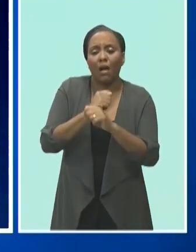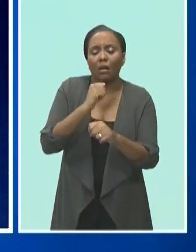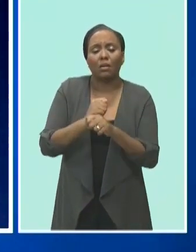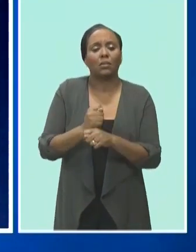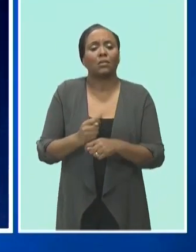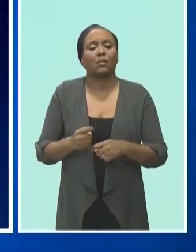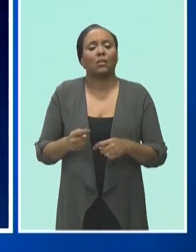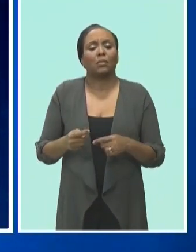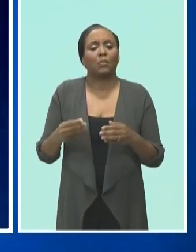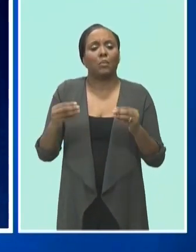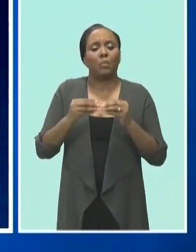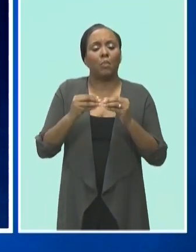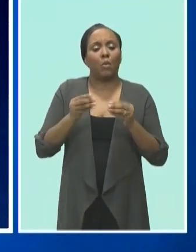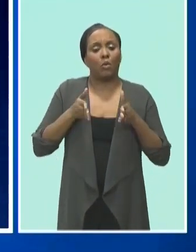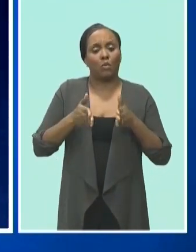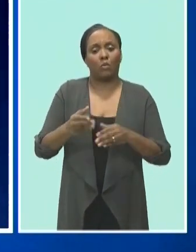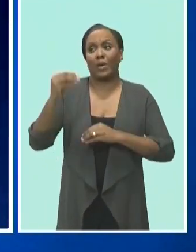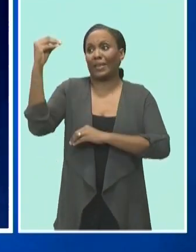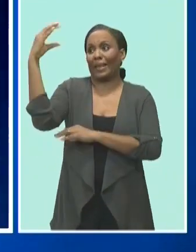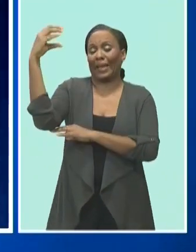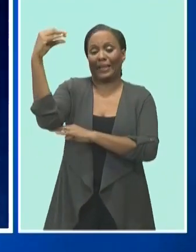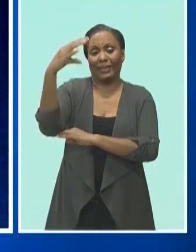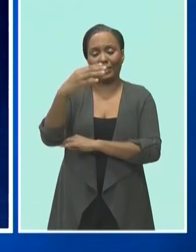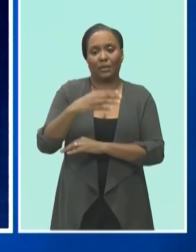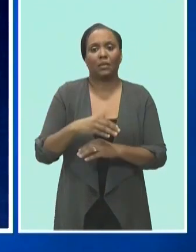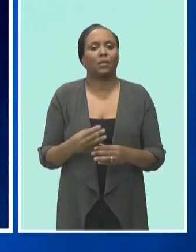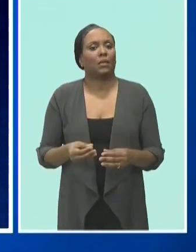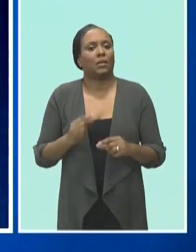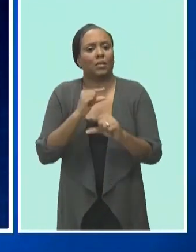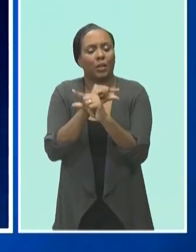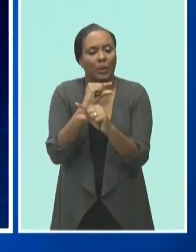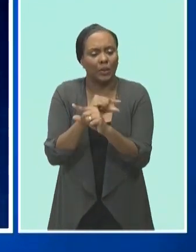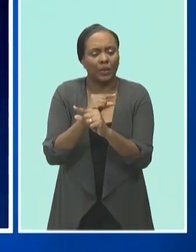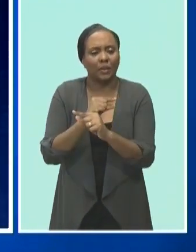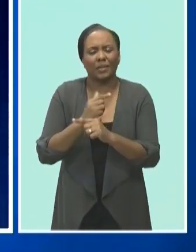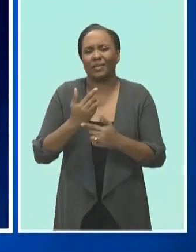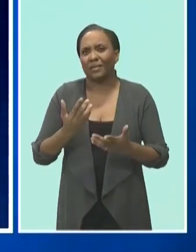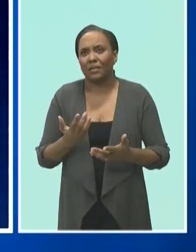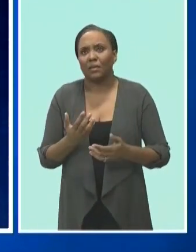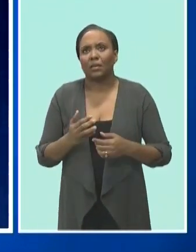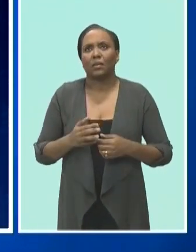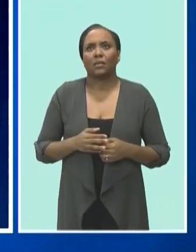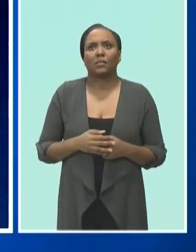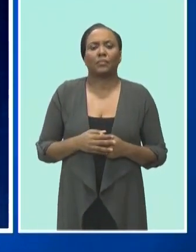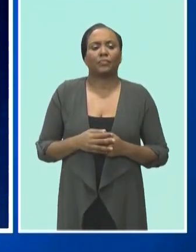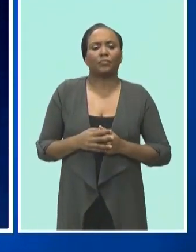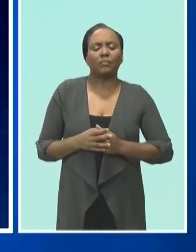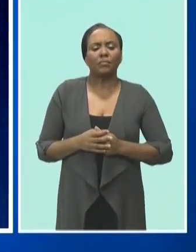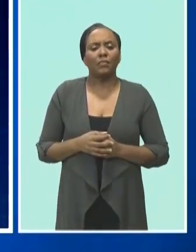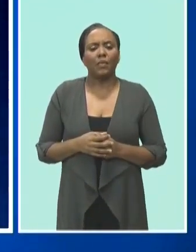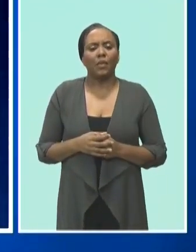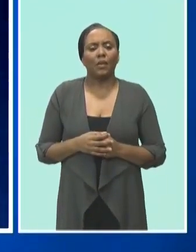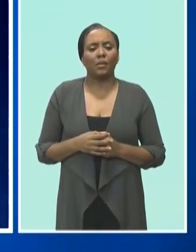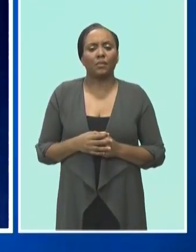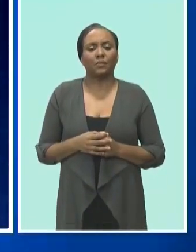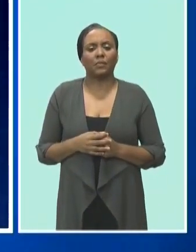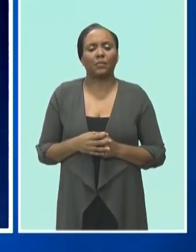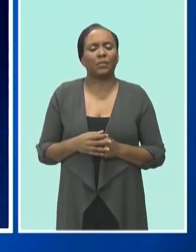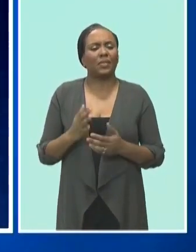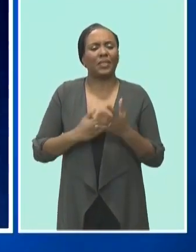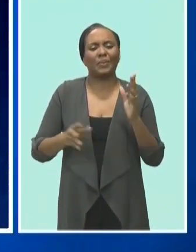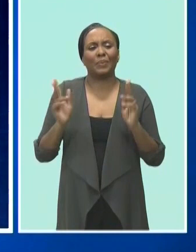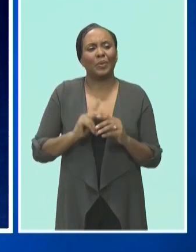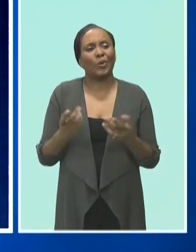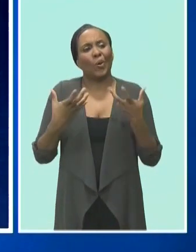other fundamentals that we must do, provide security. So to go down this road of not paying any taxes